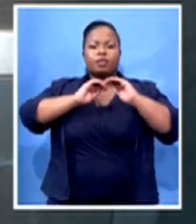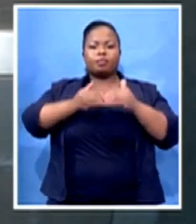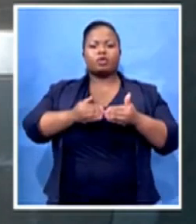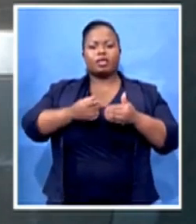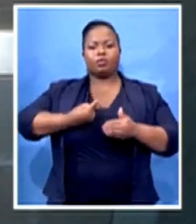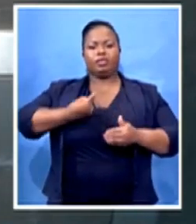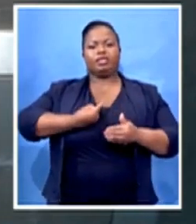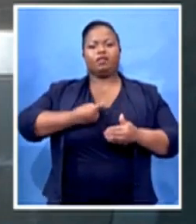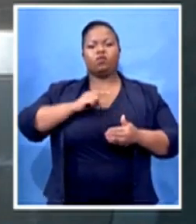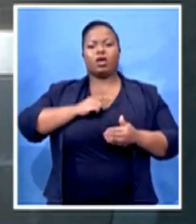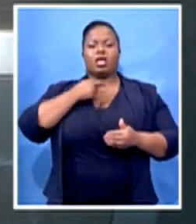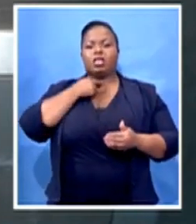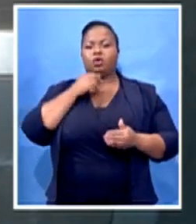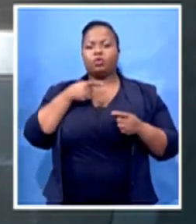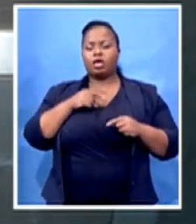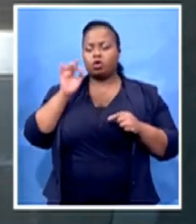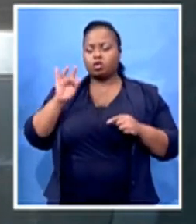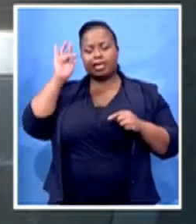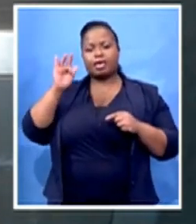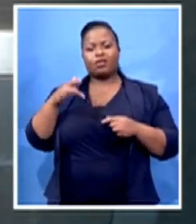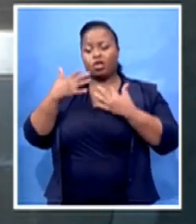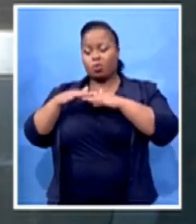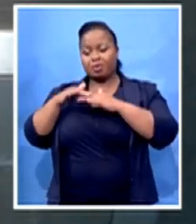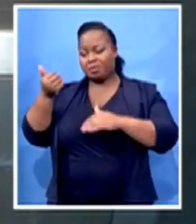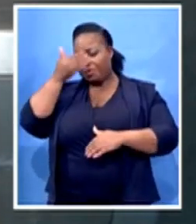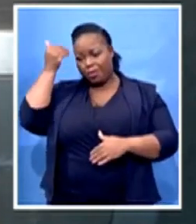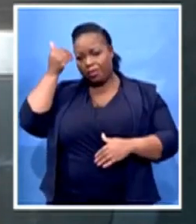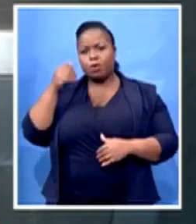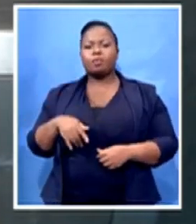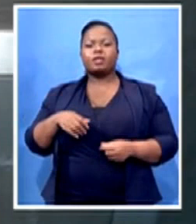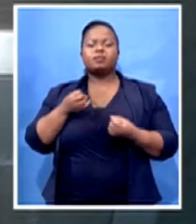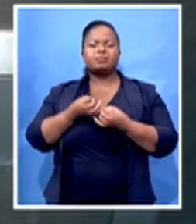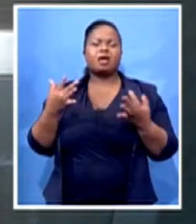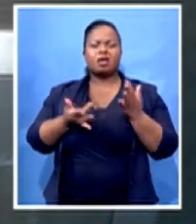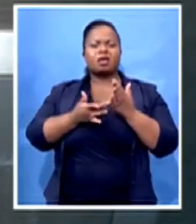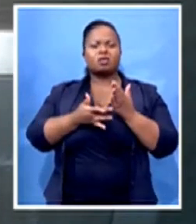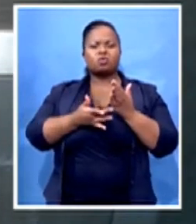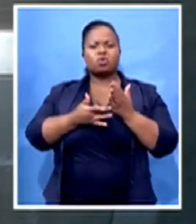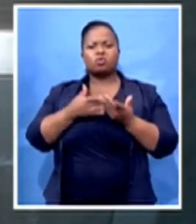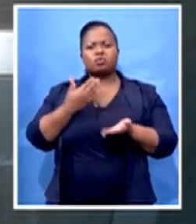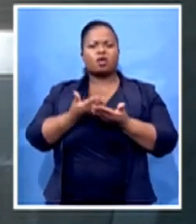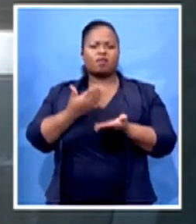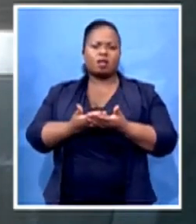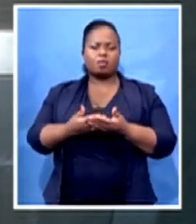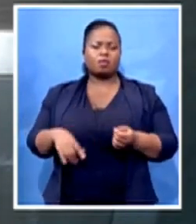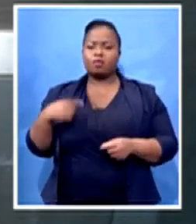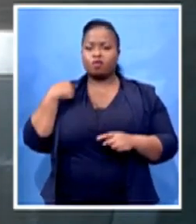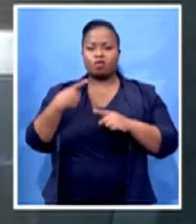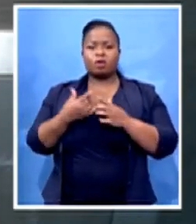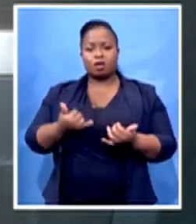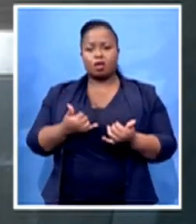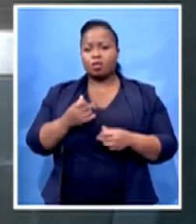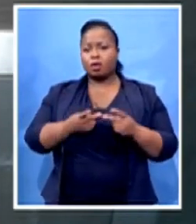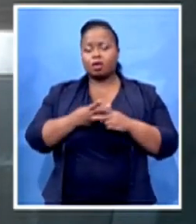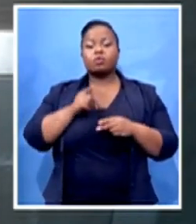sites. So there's a number of free tools and technology that you have available at this point in time. But you got to make sure that it is from reputable companies and